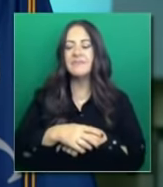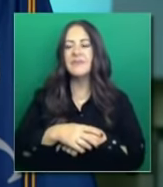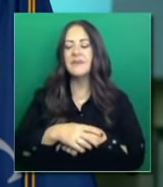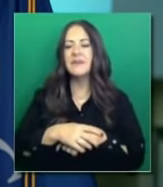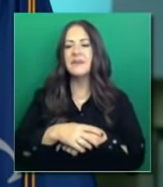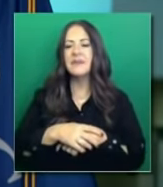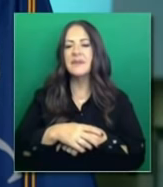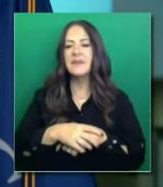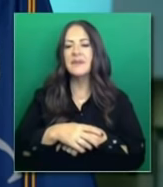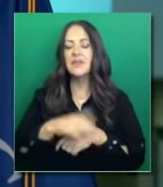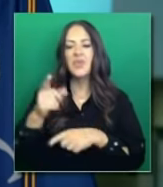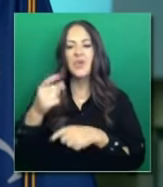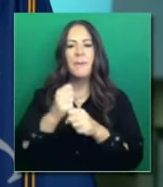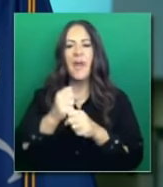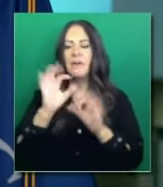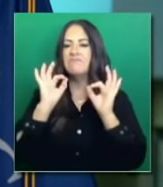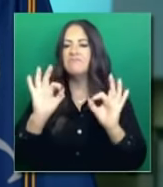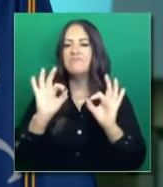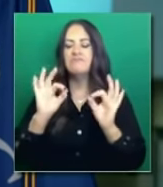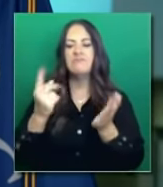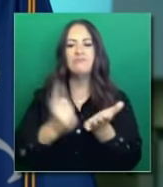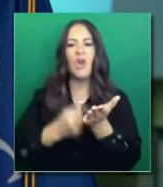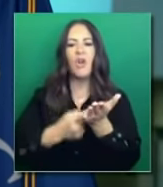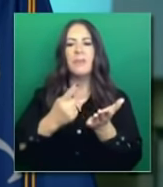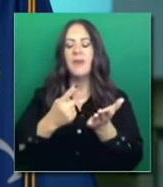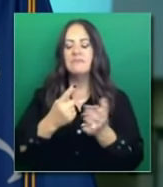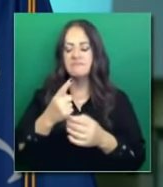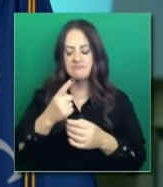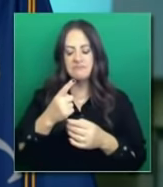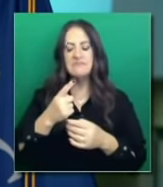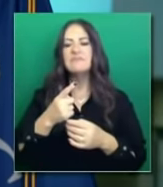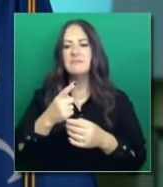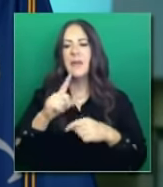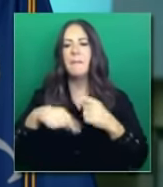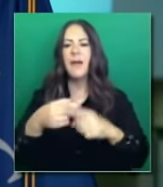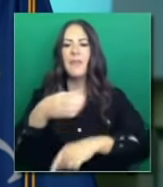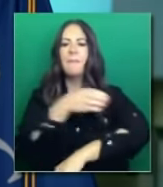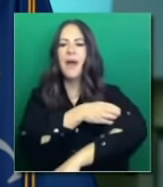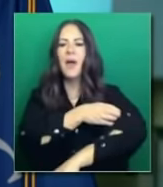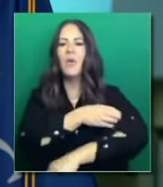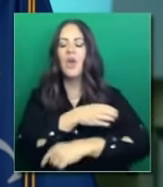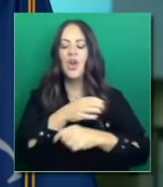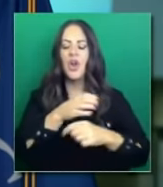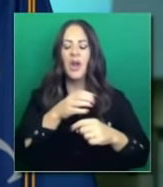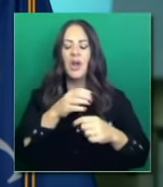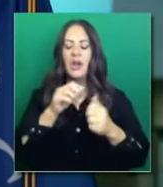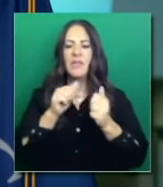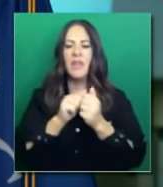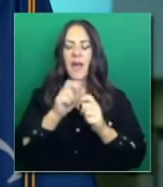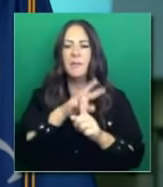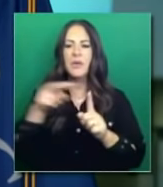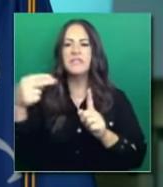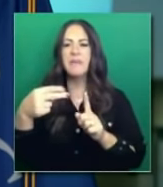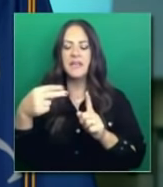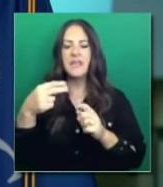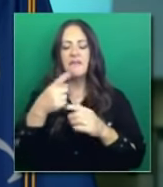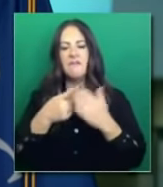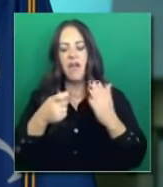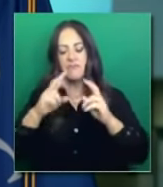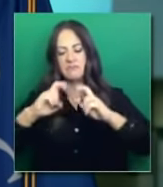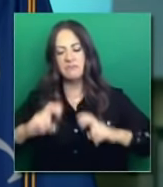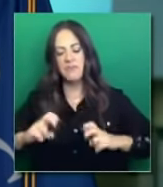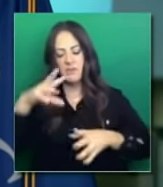argument that could be made for the power and potency from a pedagogical perspective, as you suggest, but also just a